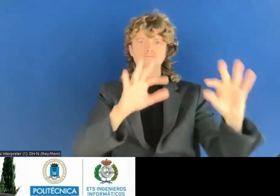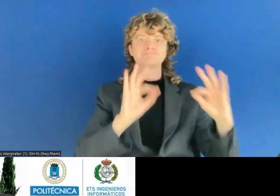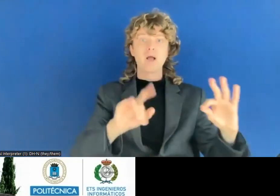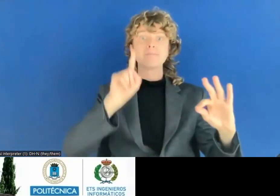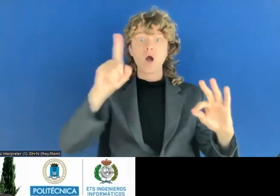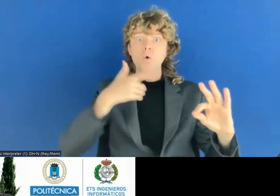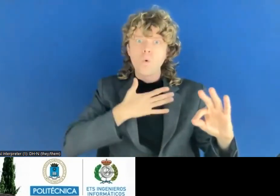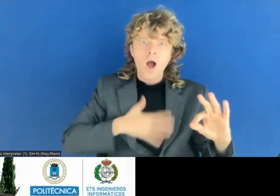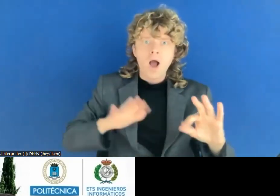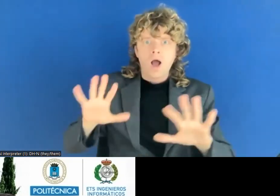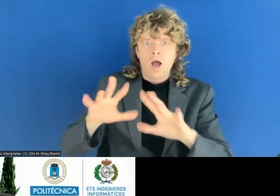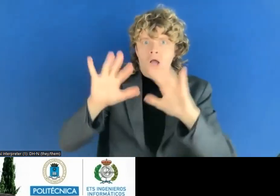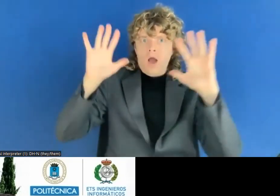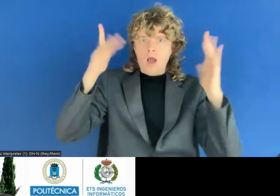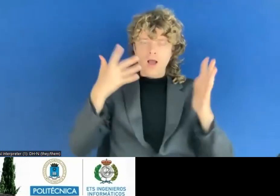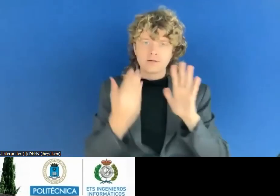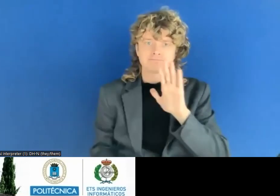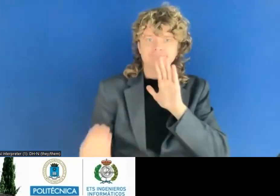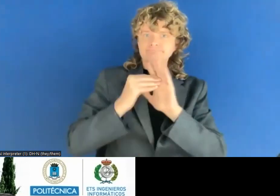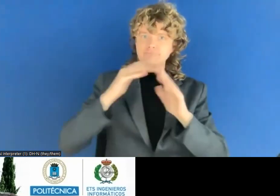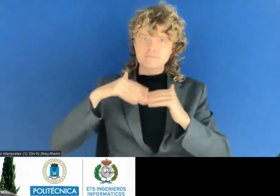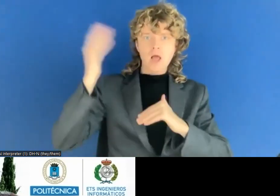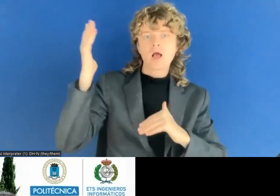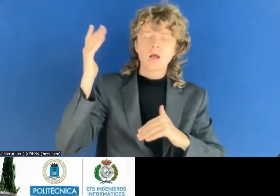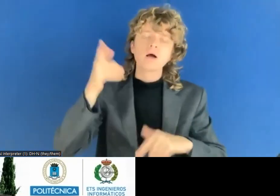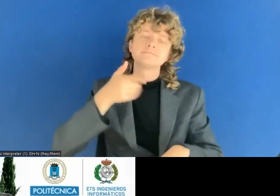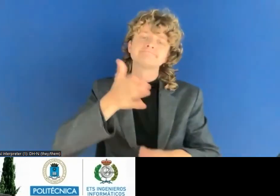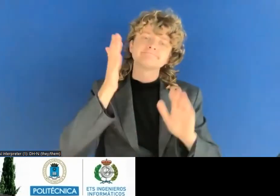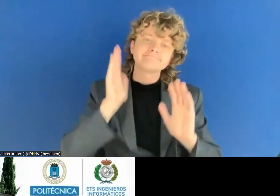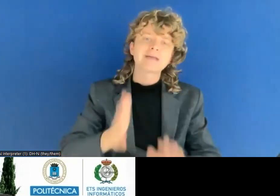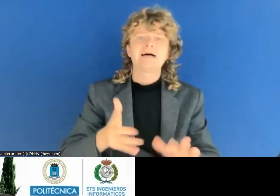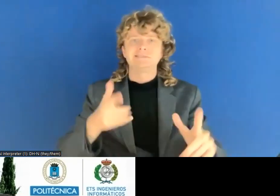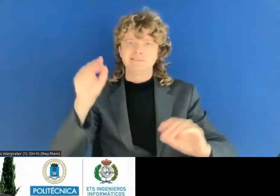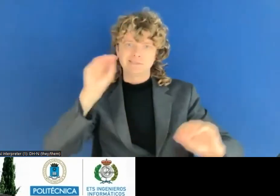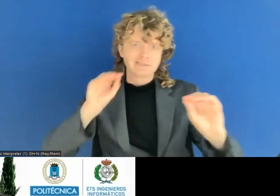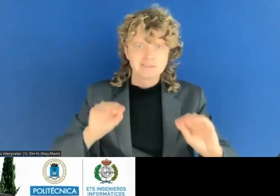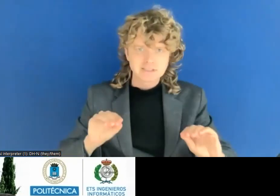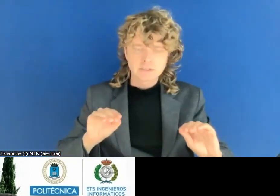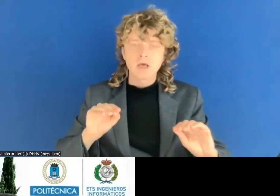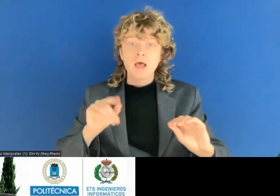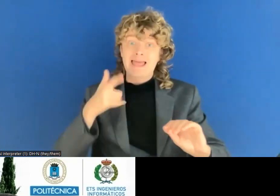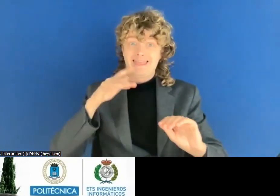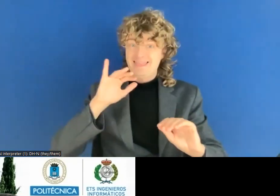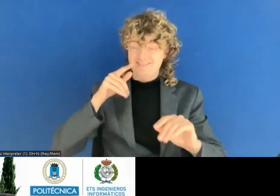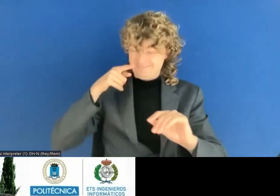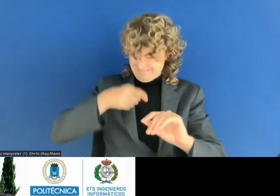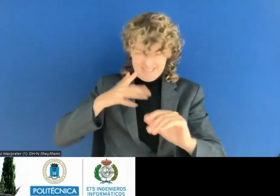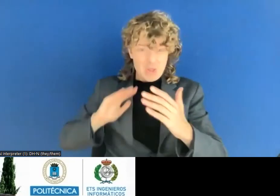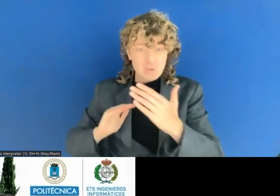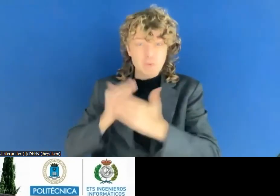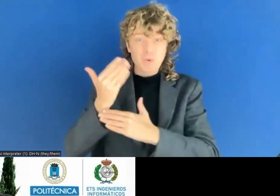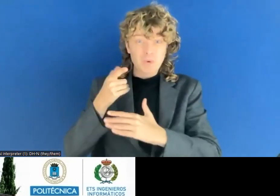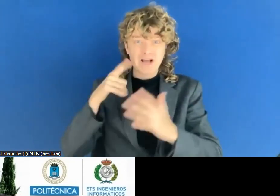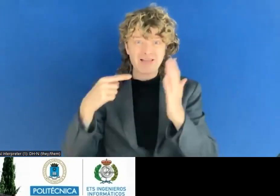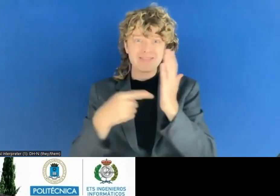that's absolutely fine. But then you need to do user testing, because if it's very, very new, then maybe the standard doesn't cover it yet. So Peter,